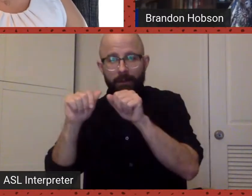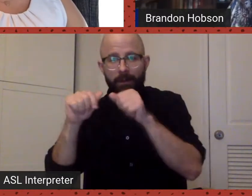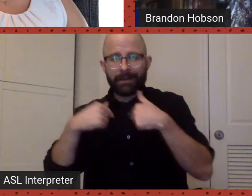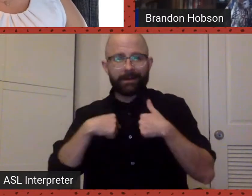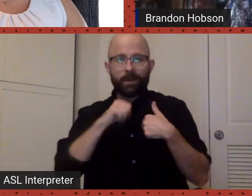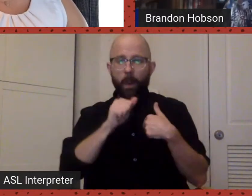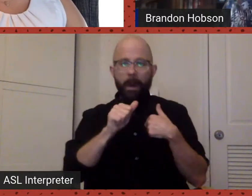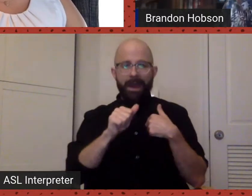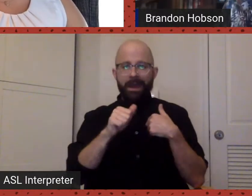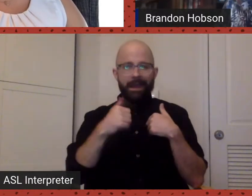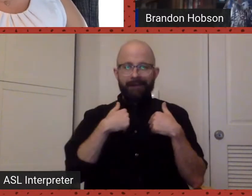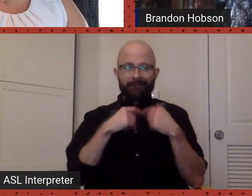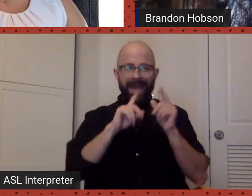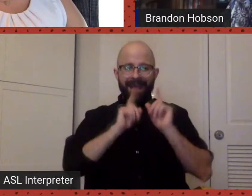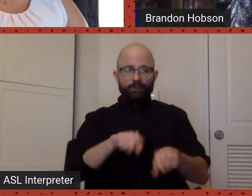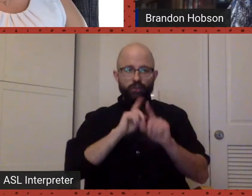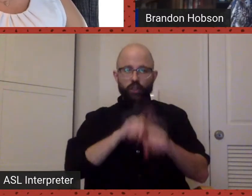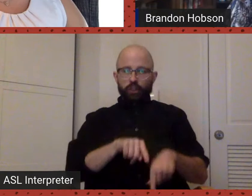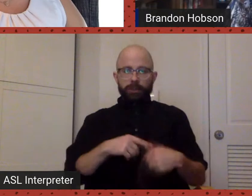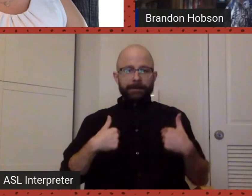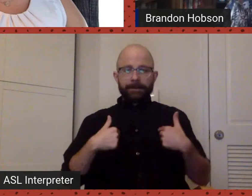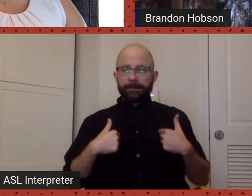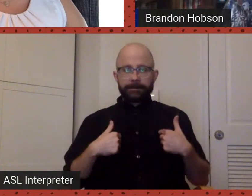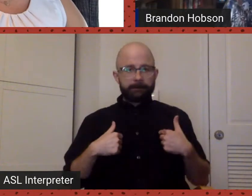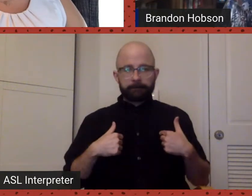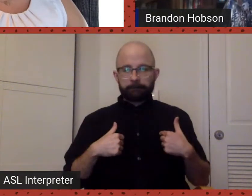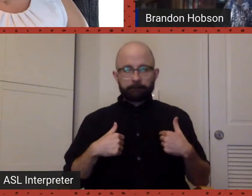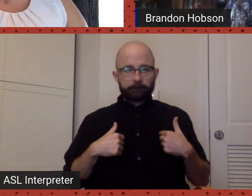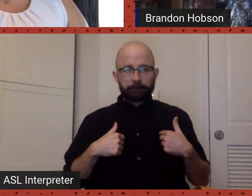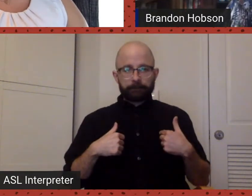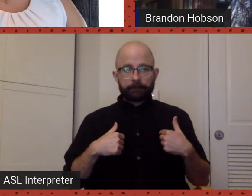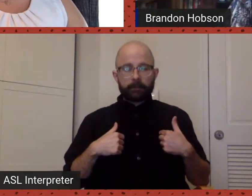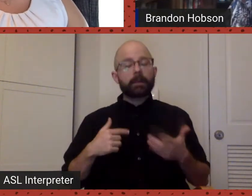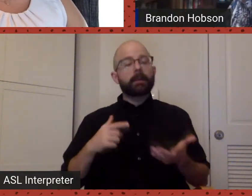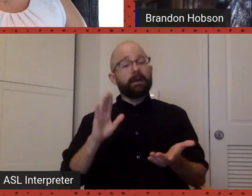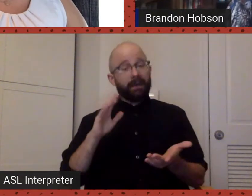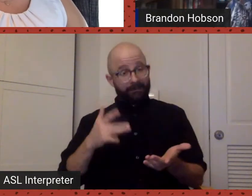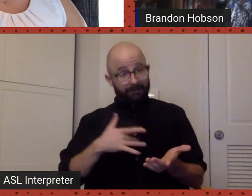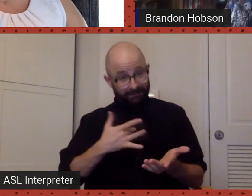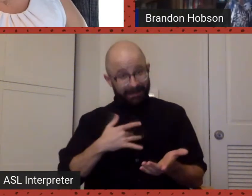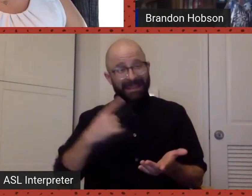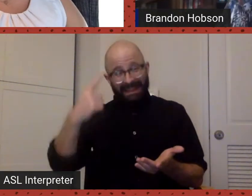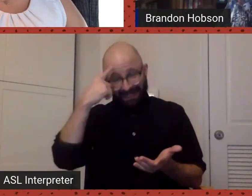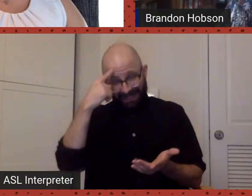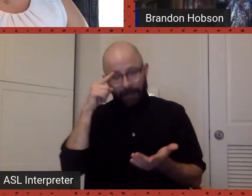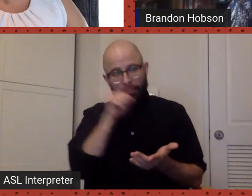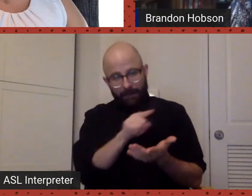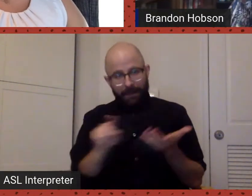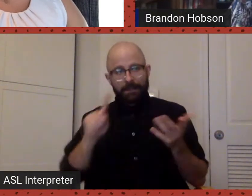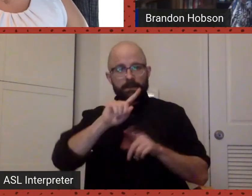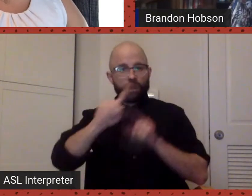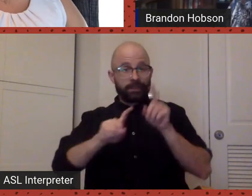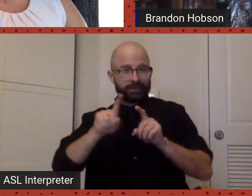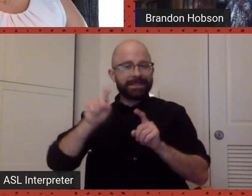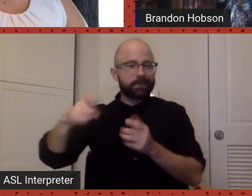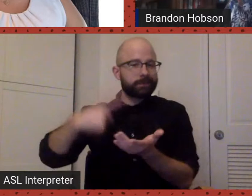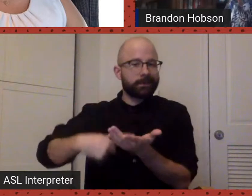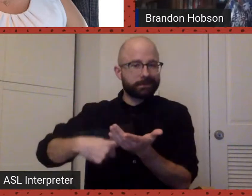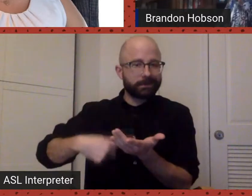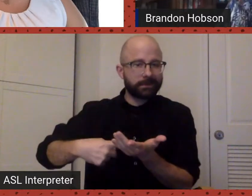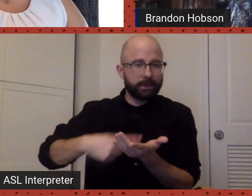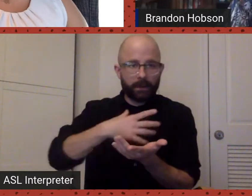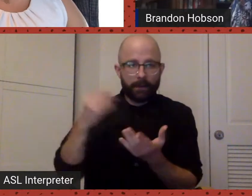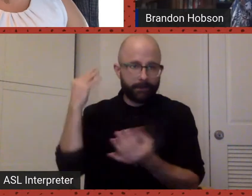answers, but I do think that they need to be these questions need to be discussed and thought